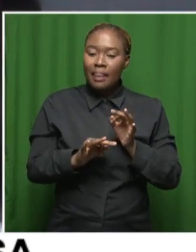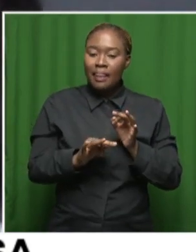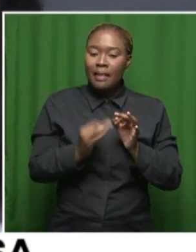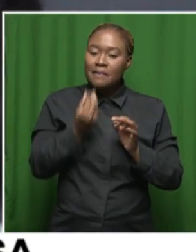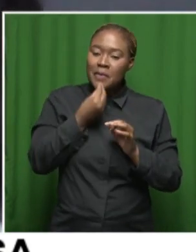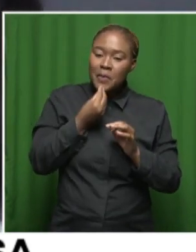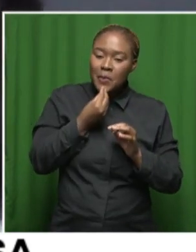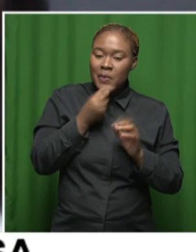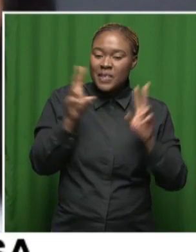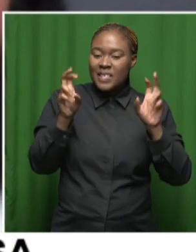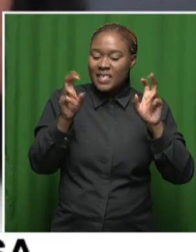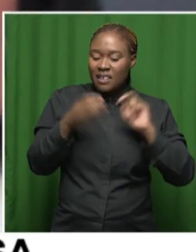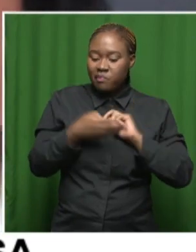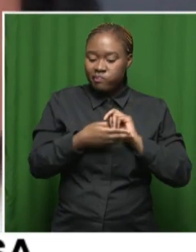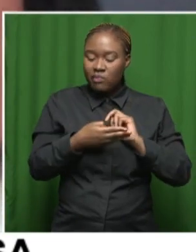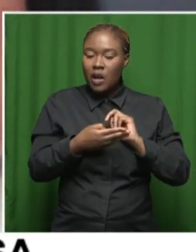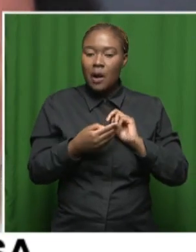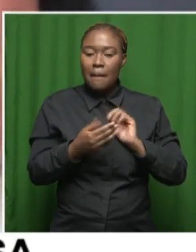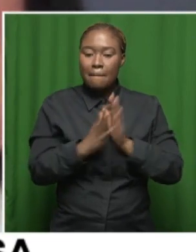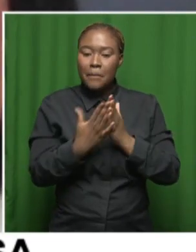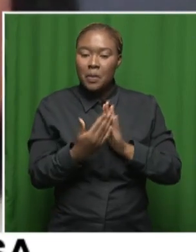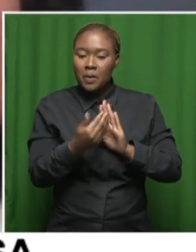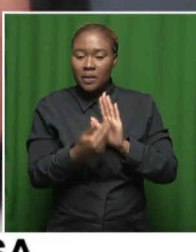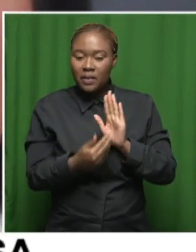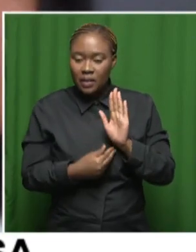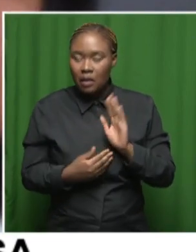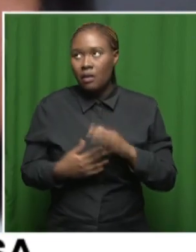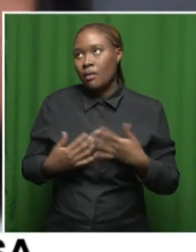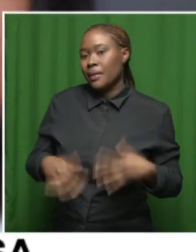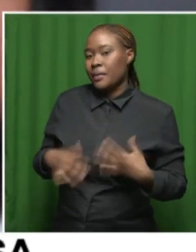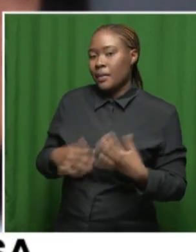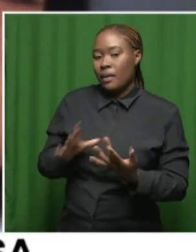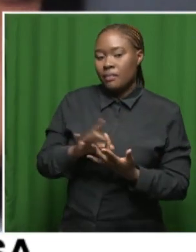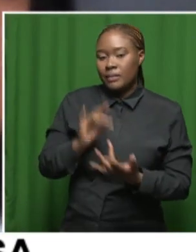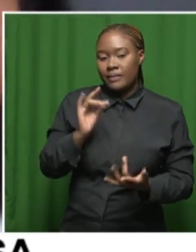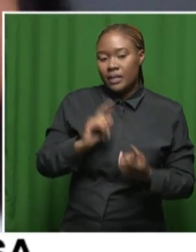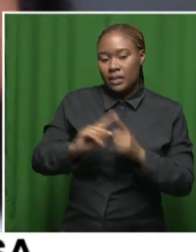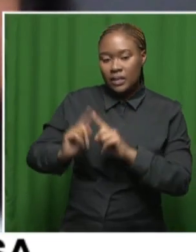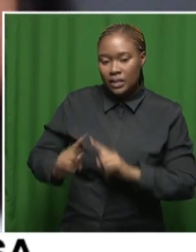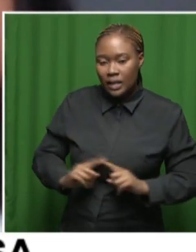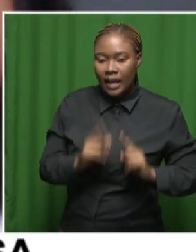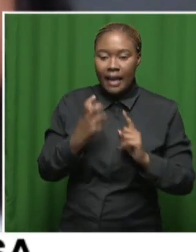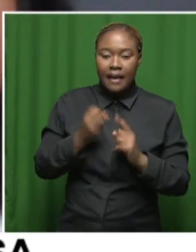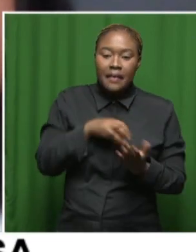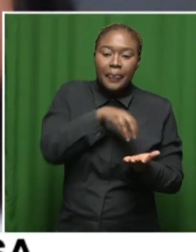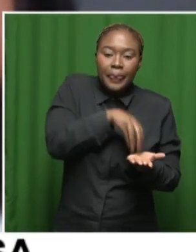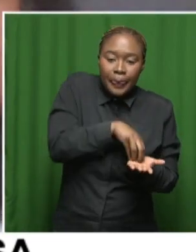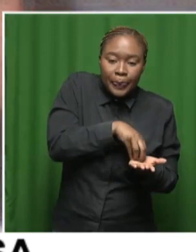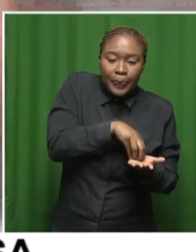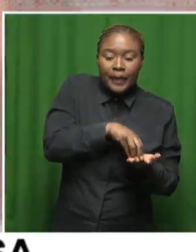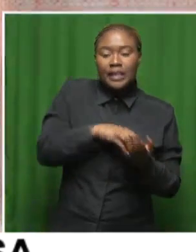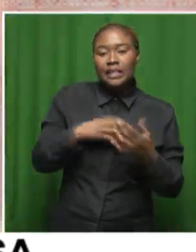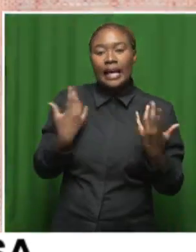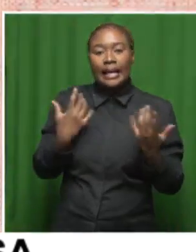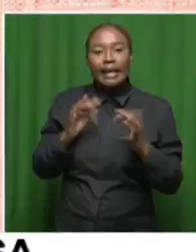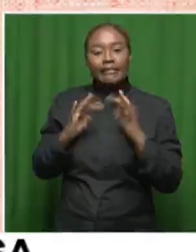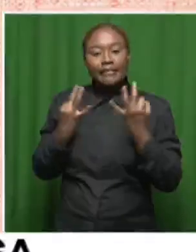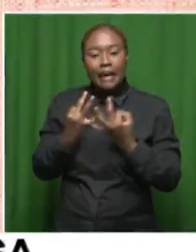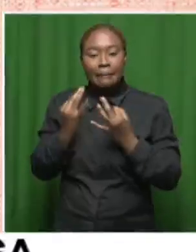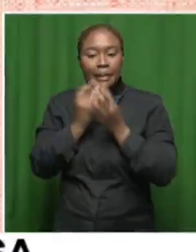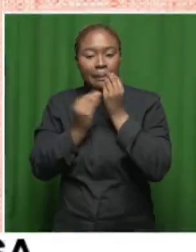book. Oh, well, we've got a big selection. So we've got from starters to easy family